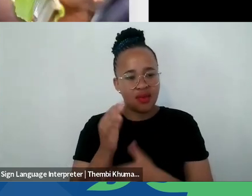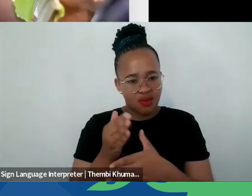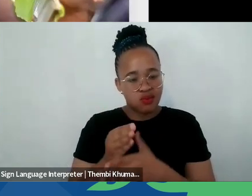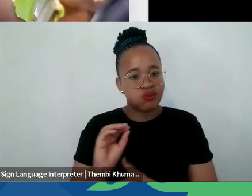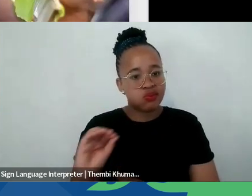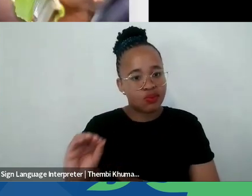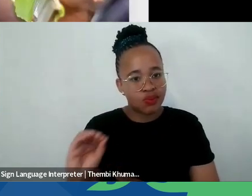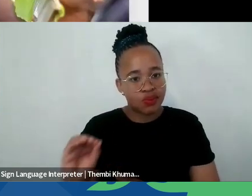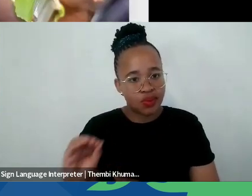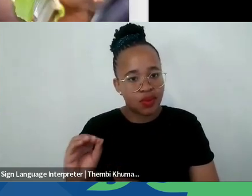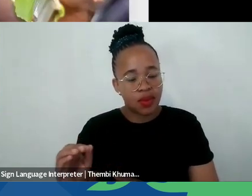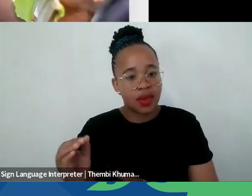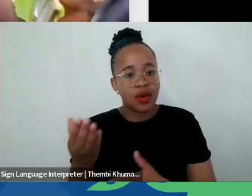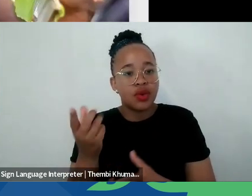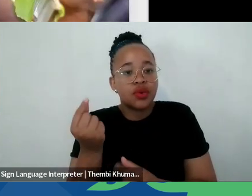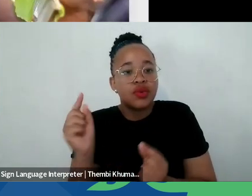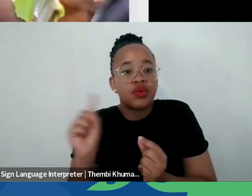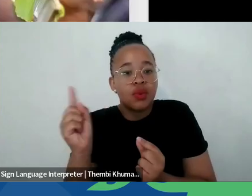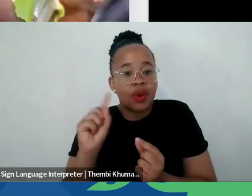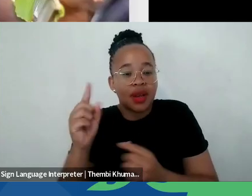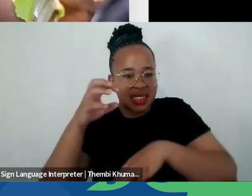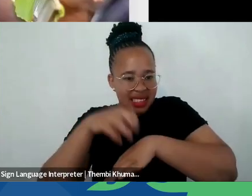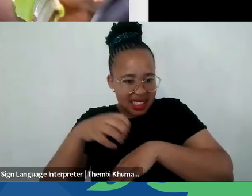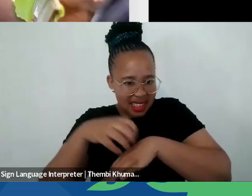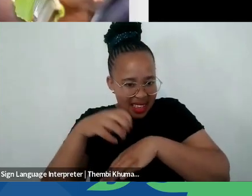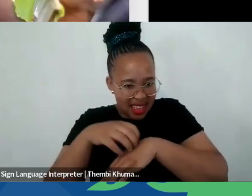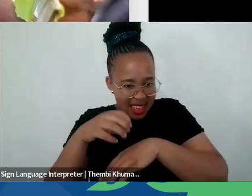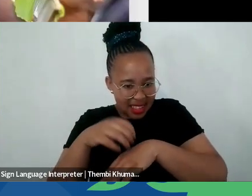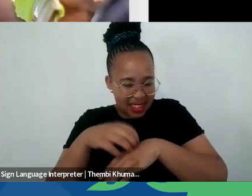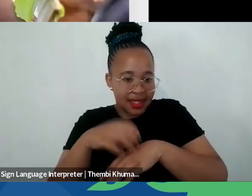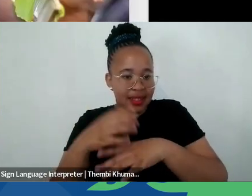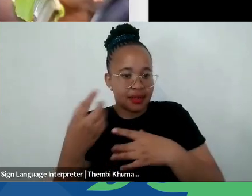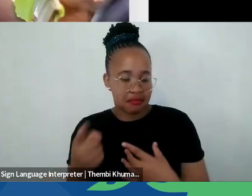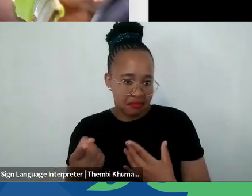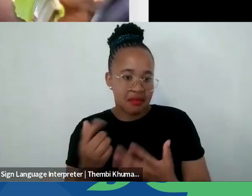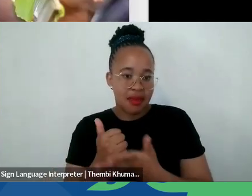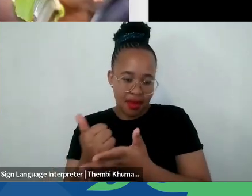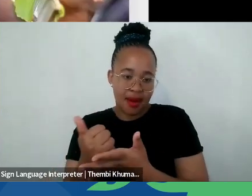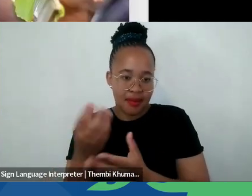peer to bake scones, and in that way to increase the income.